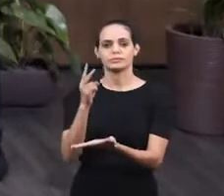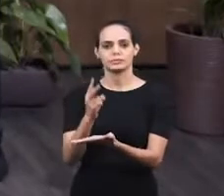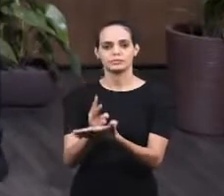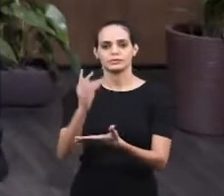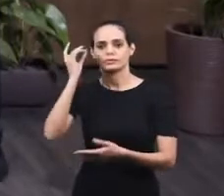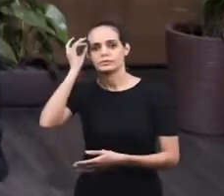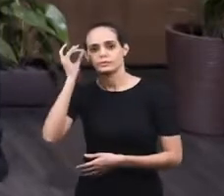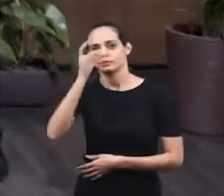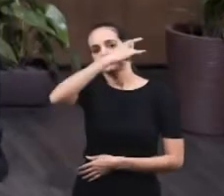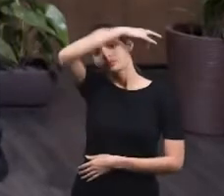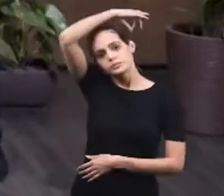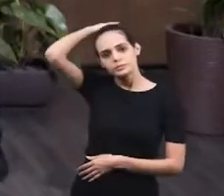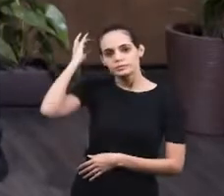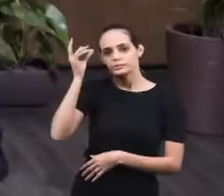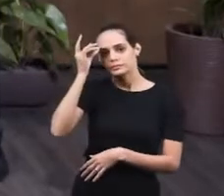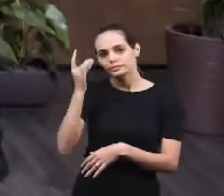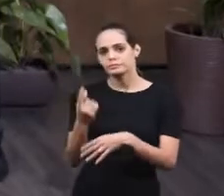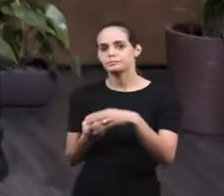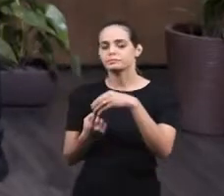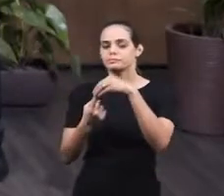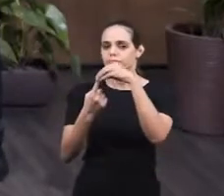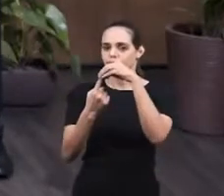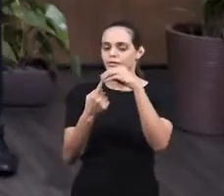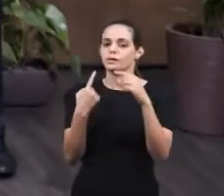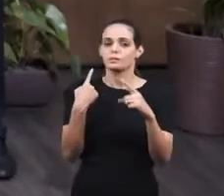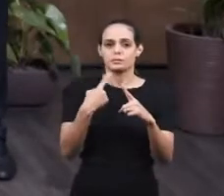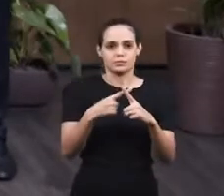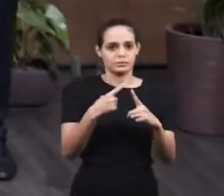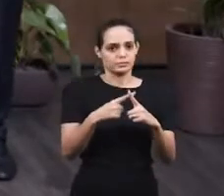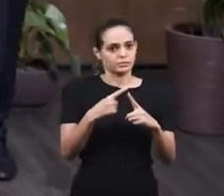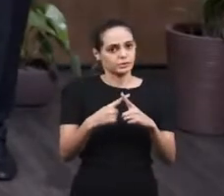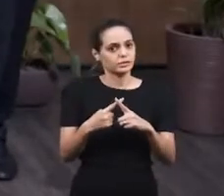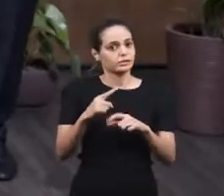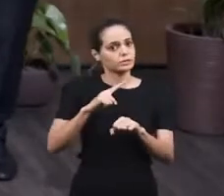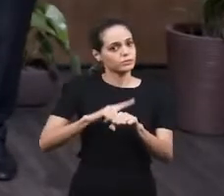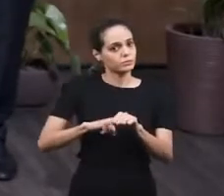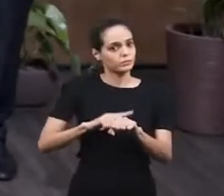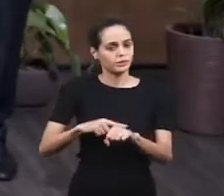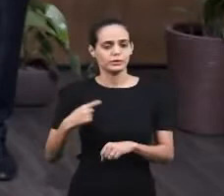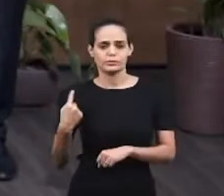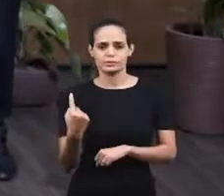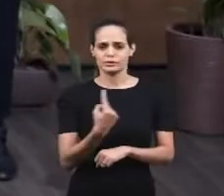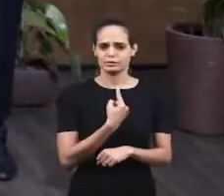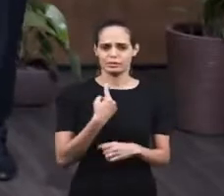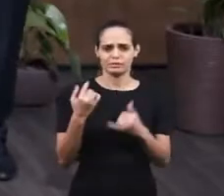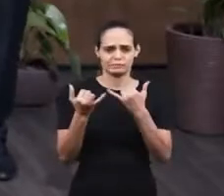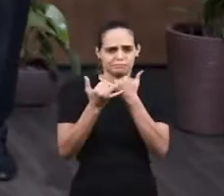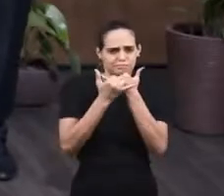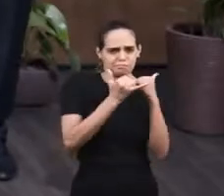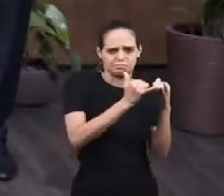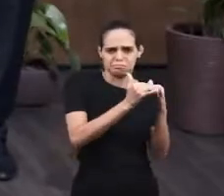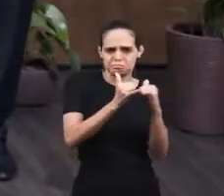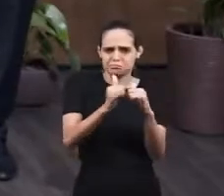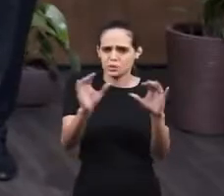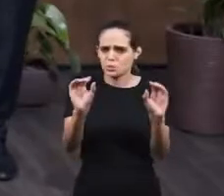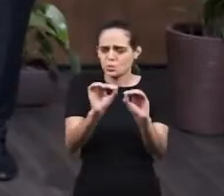by the same Spirit. Even because when we don't forgive, we become ill.